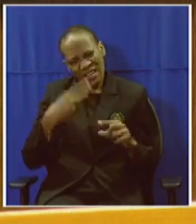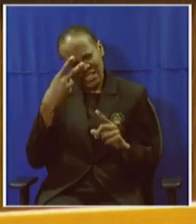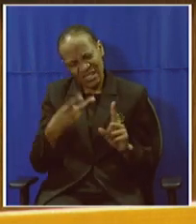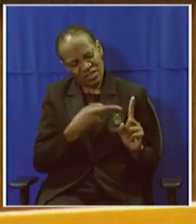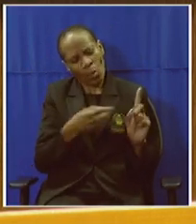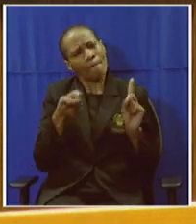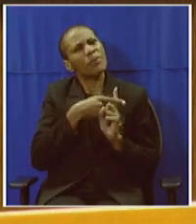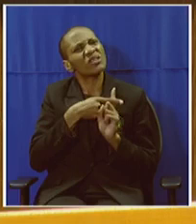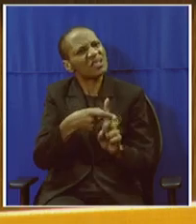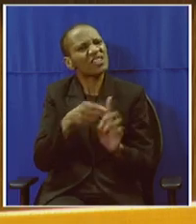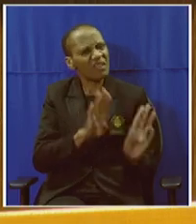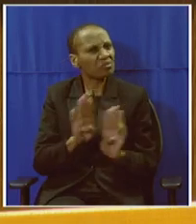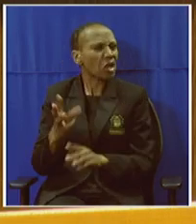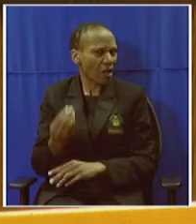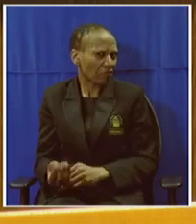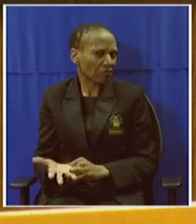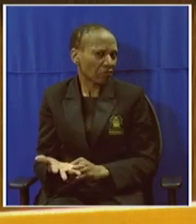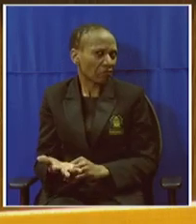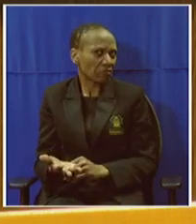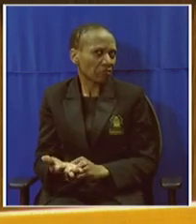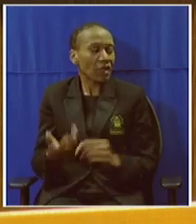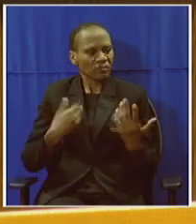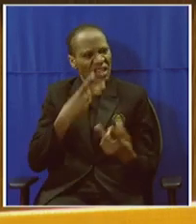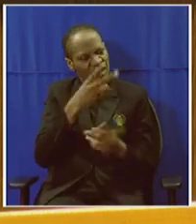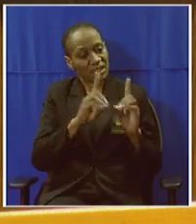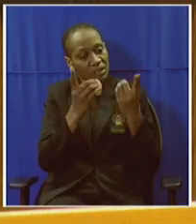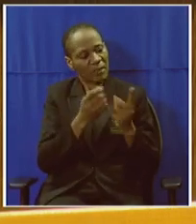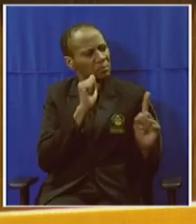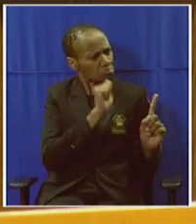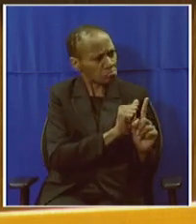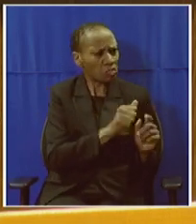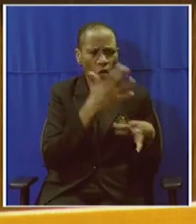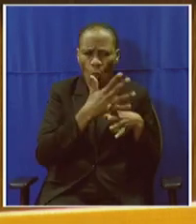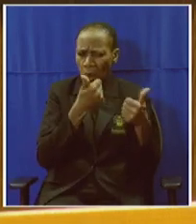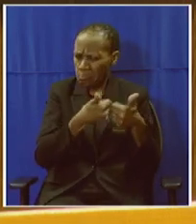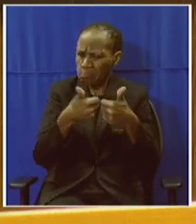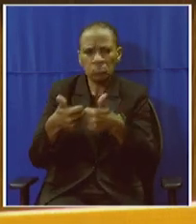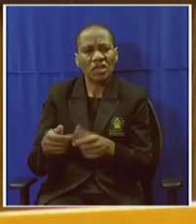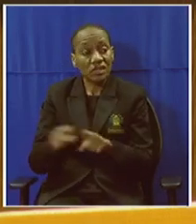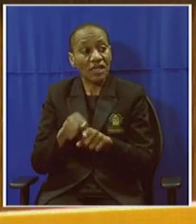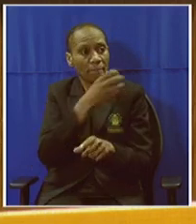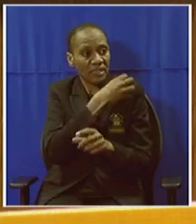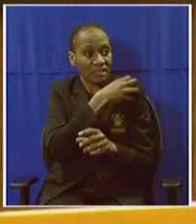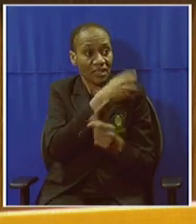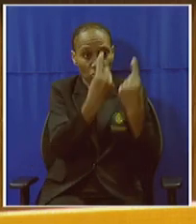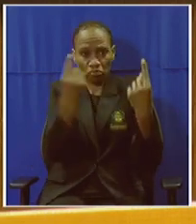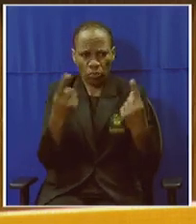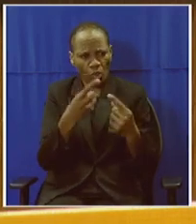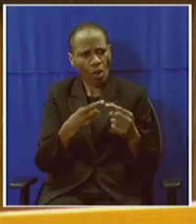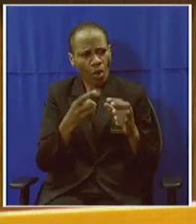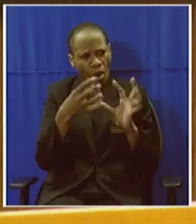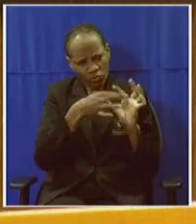impact she had made on the department and indeed on the whole of the executive. She was